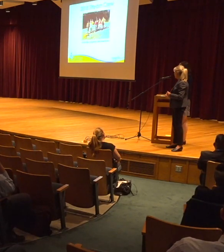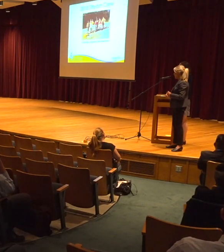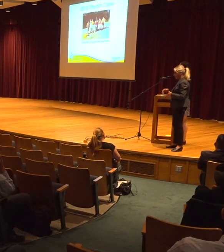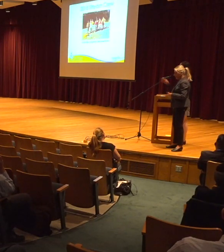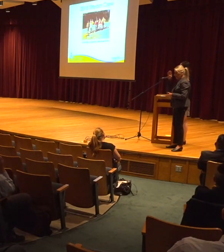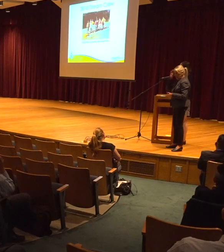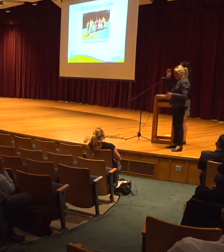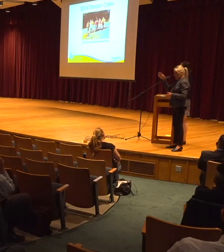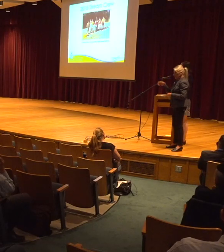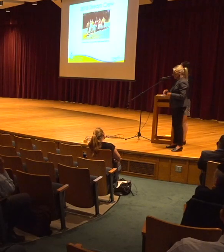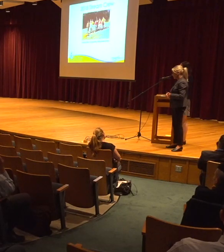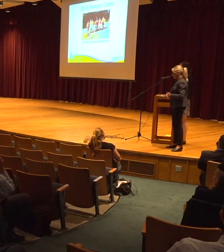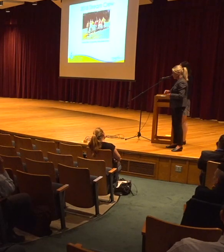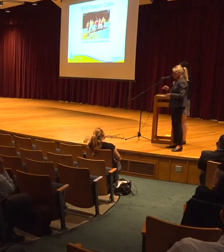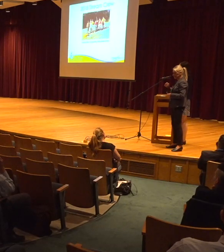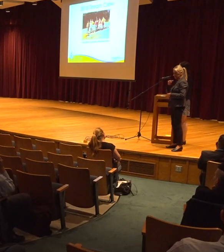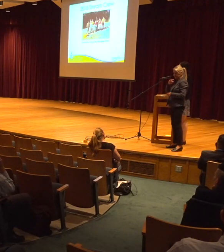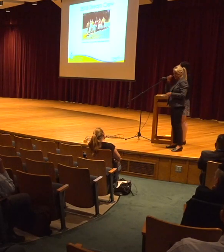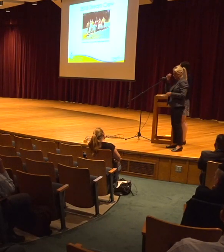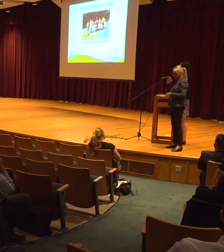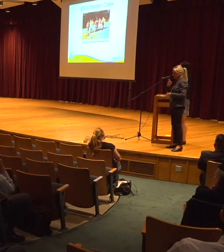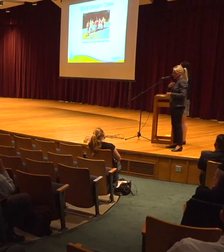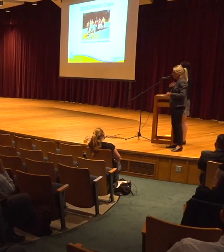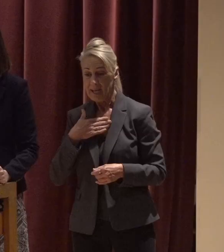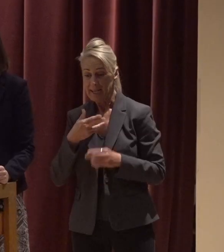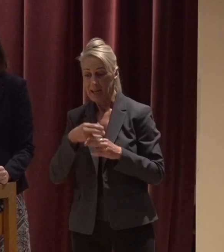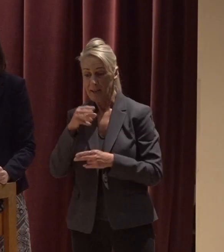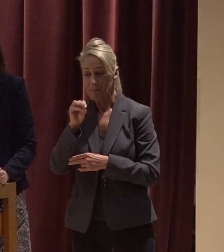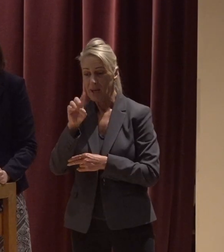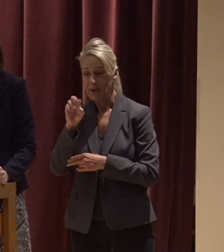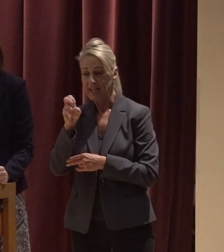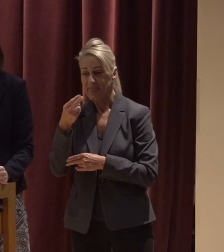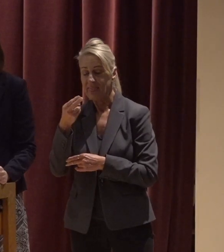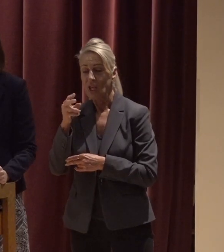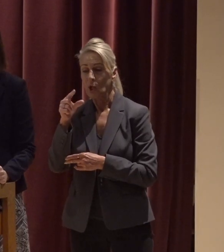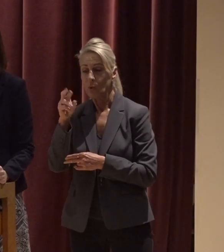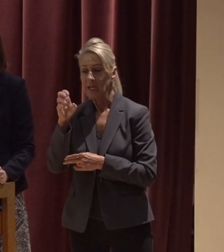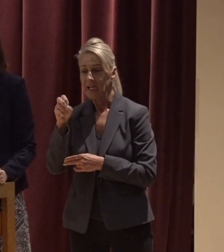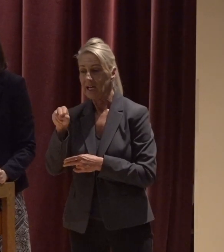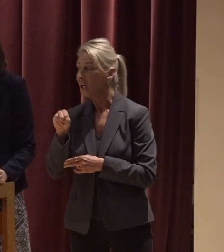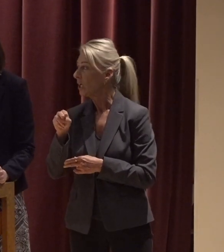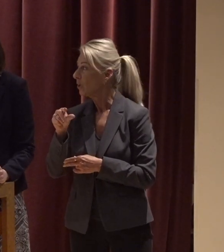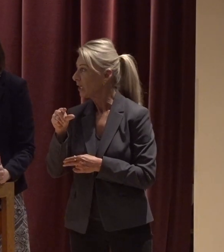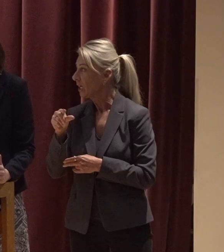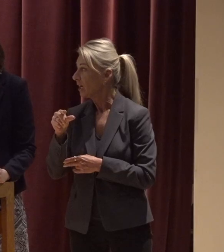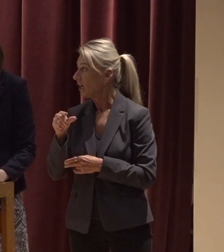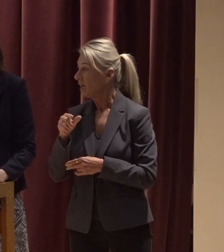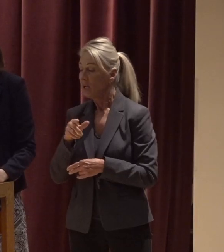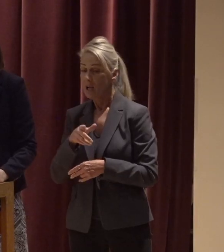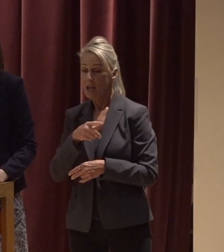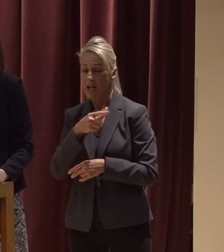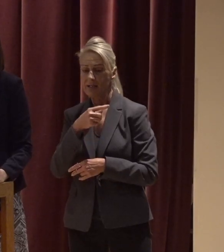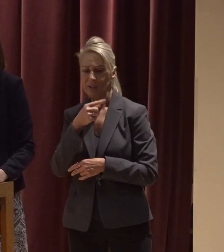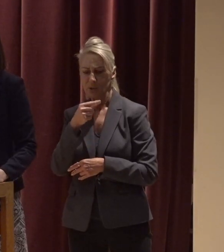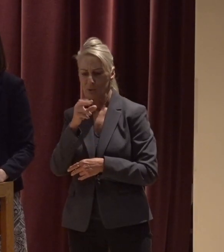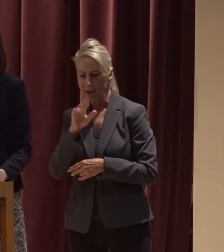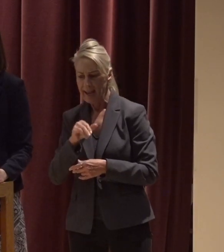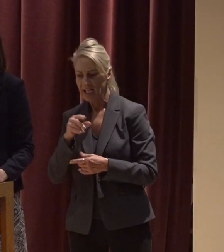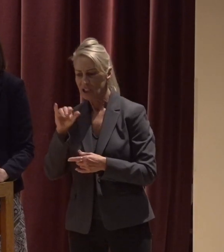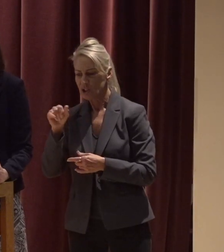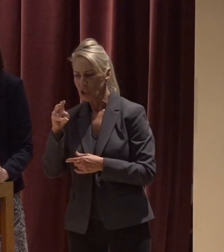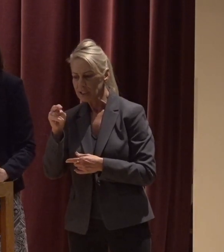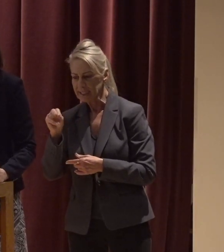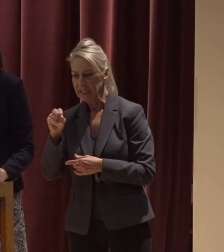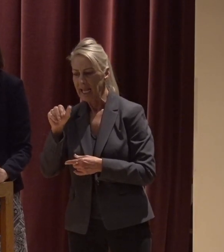Hello, as Gray mentioned, my name is Meredith Greer I'm the environmental aide for the stream cleaning crew As we heard from Gray, Justin, and Anita